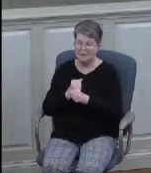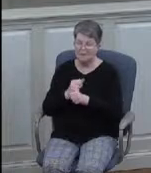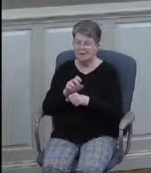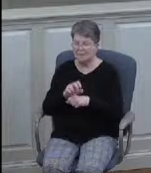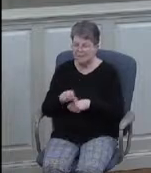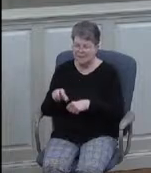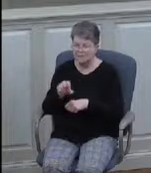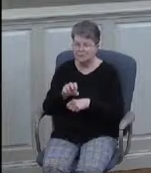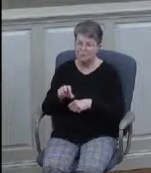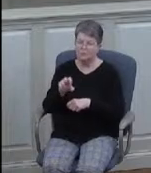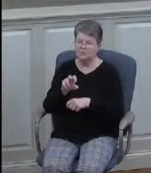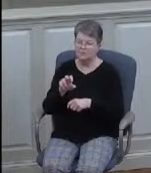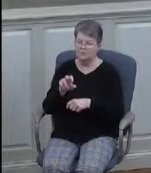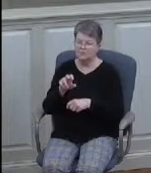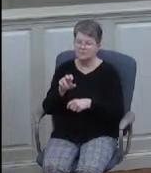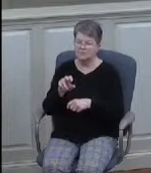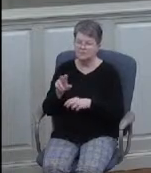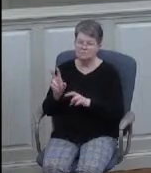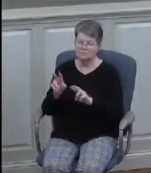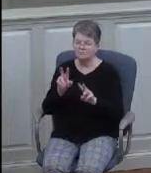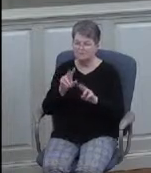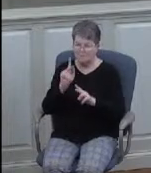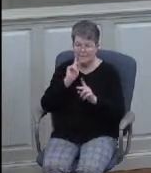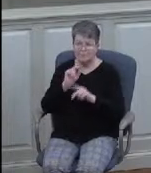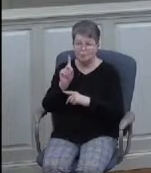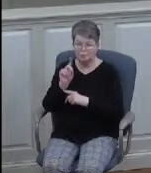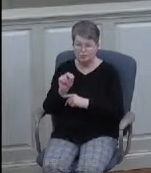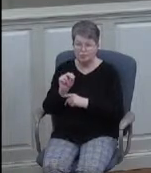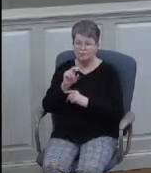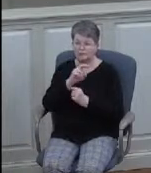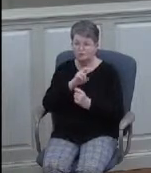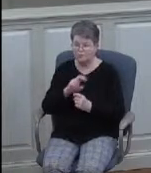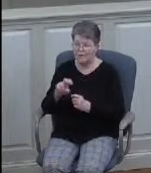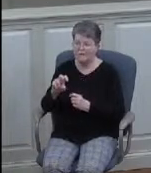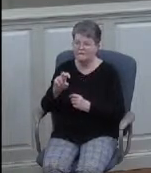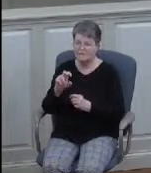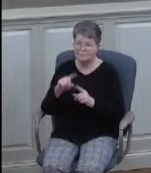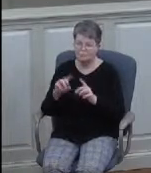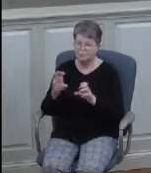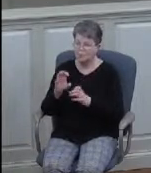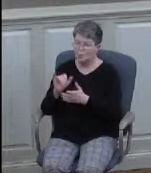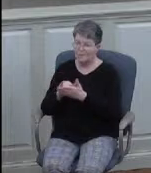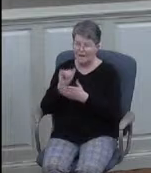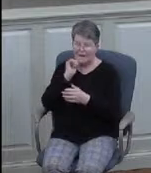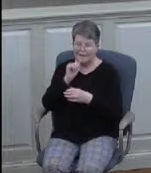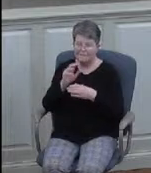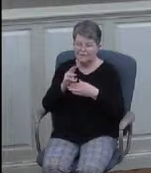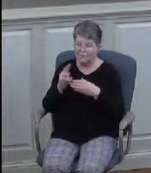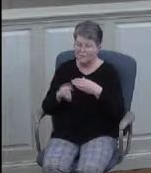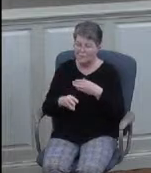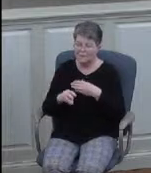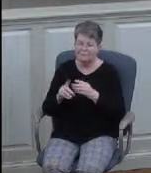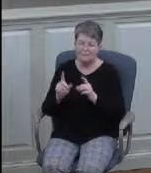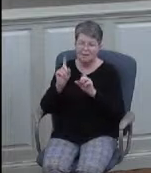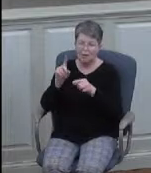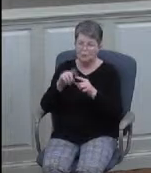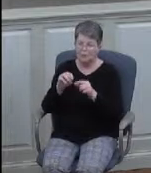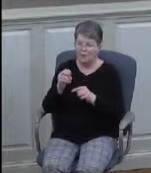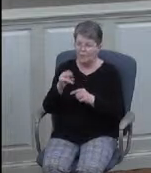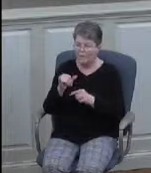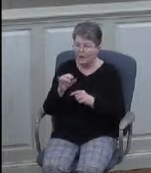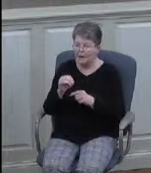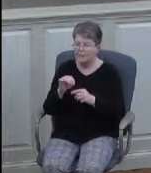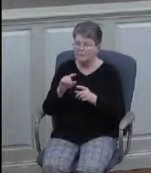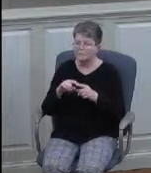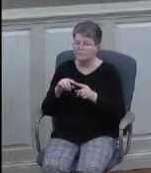inroads into this. I mean, people do travel to do this every weekend. I know people who do that and go to Loveland, Ohio, and all these places to ride the